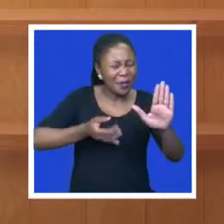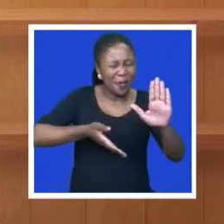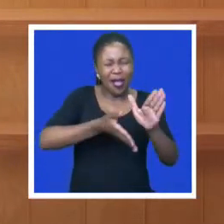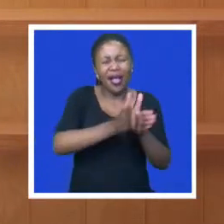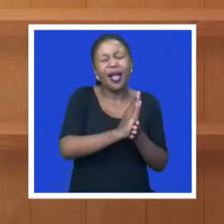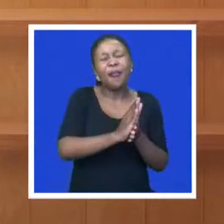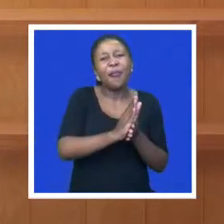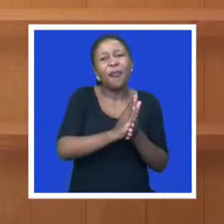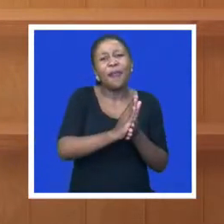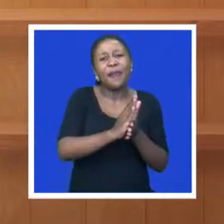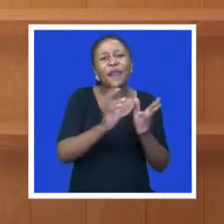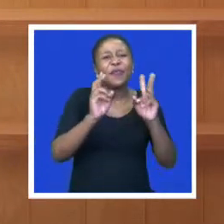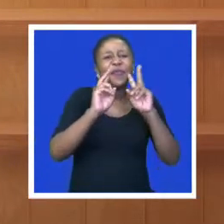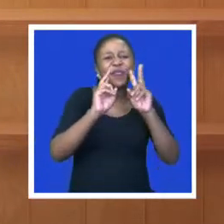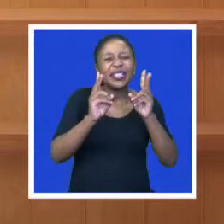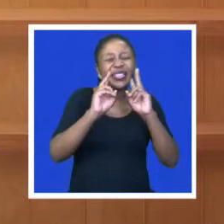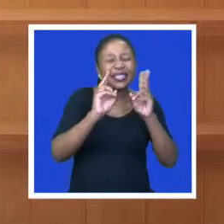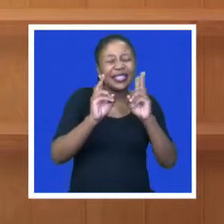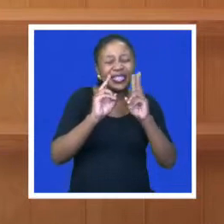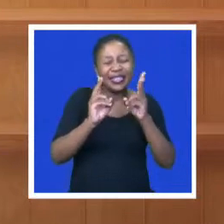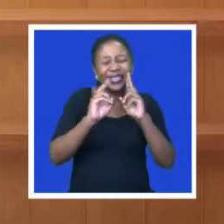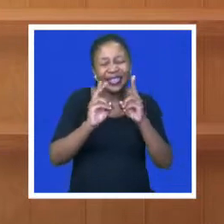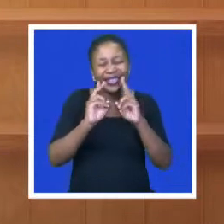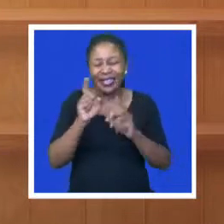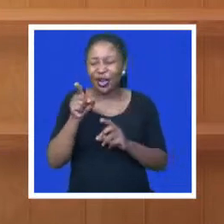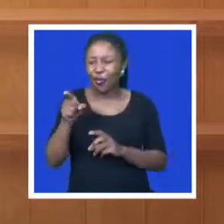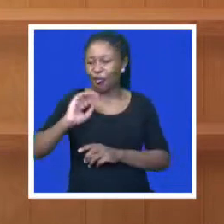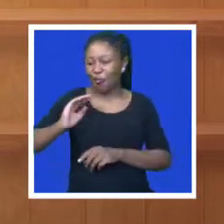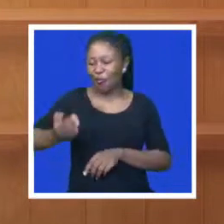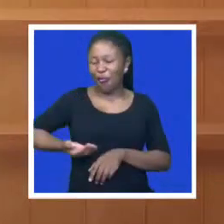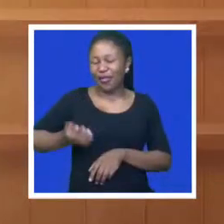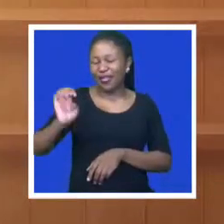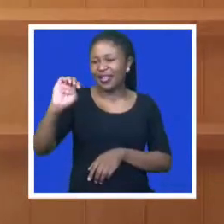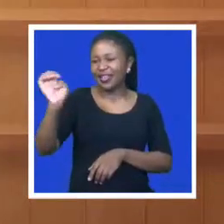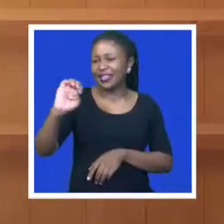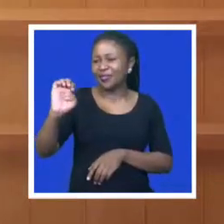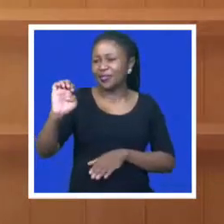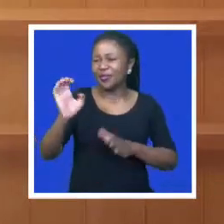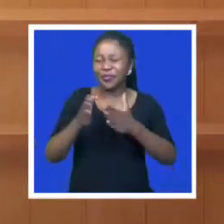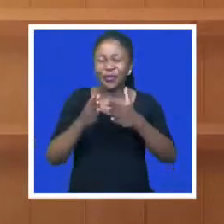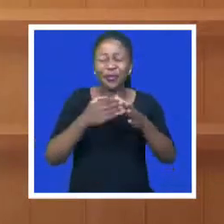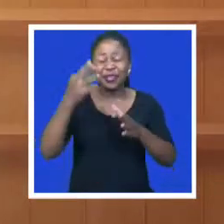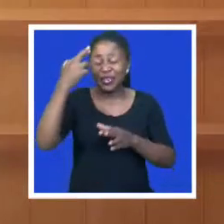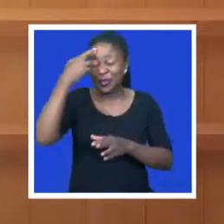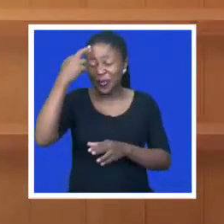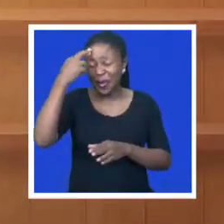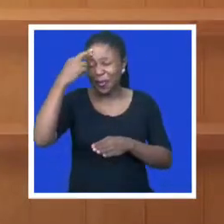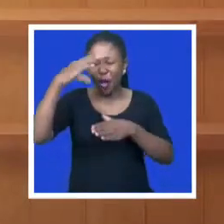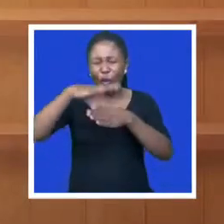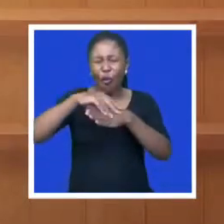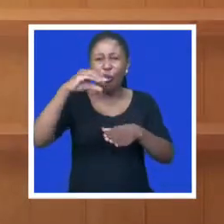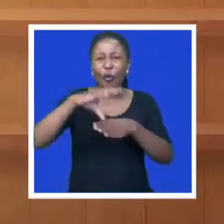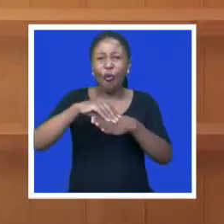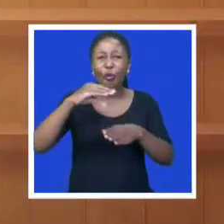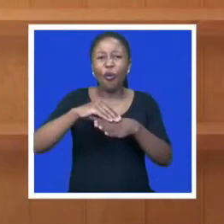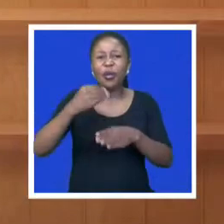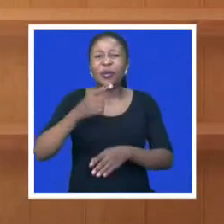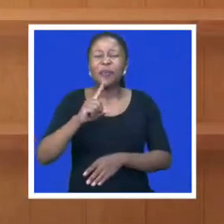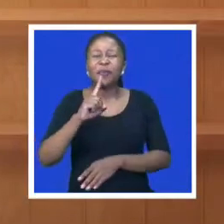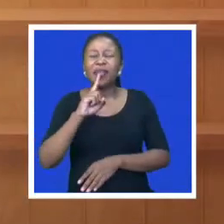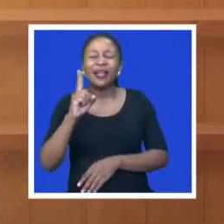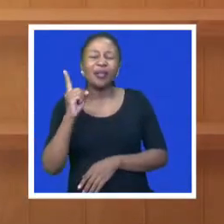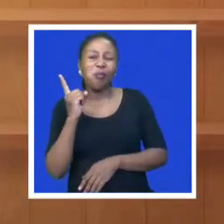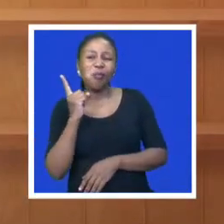Elizabeth got pregnant at an old age. Moving forward, dear Lena, let us look